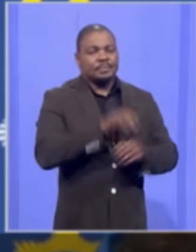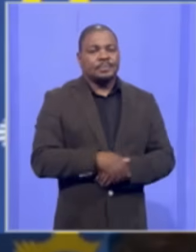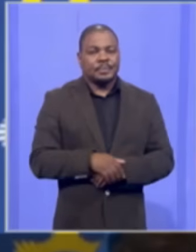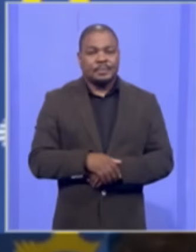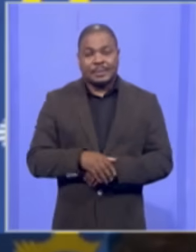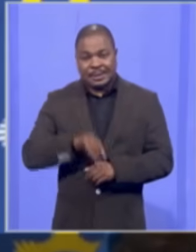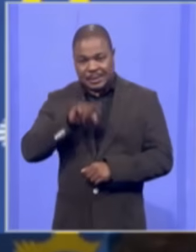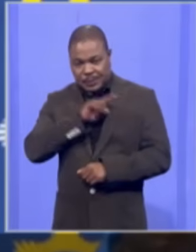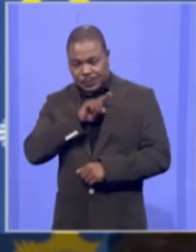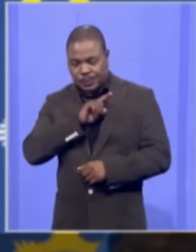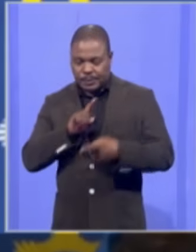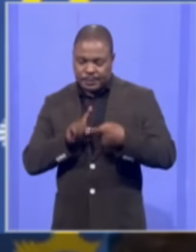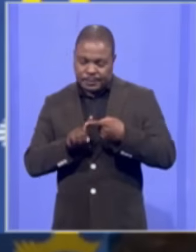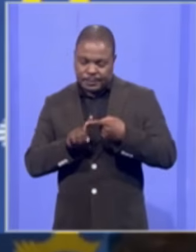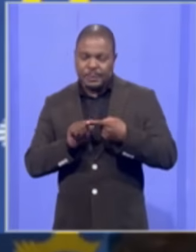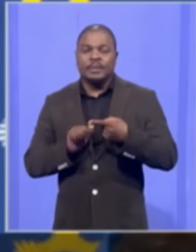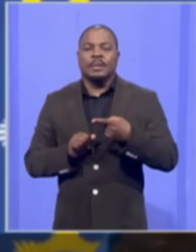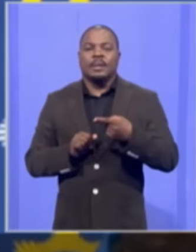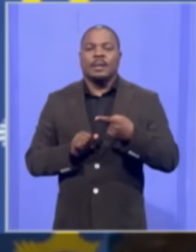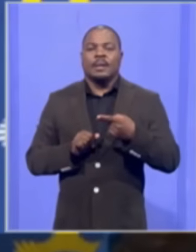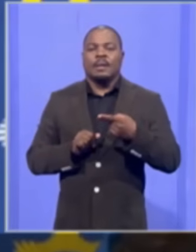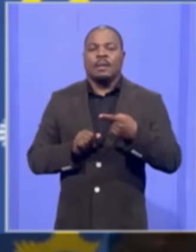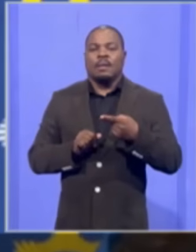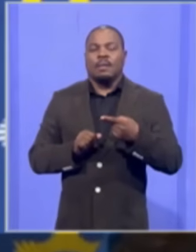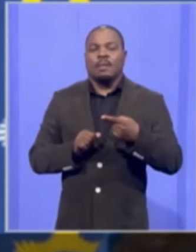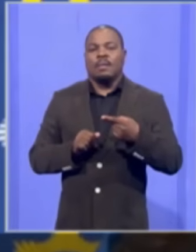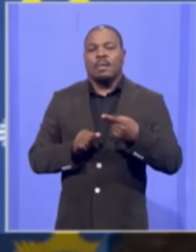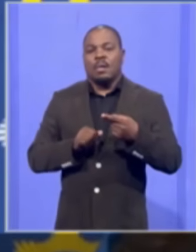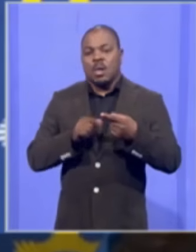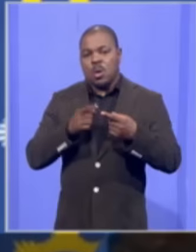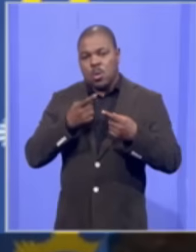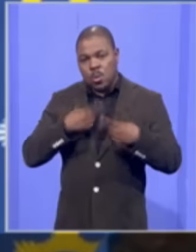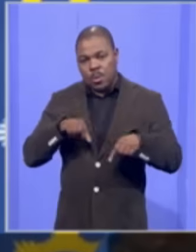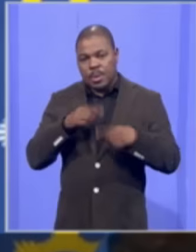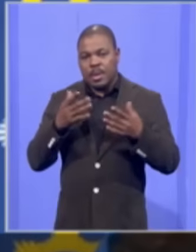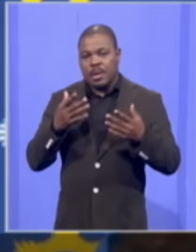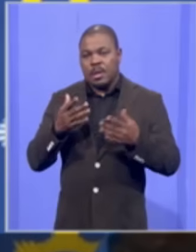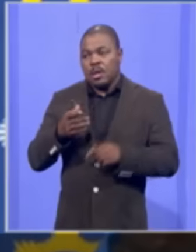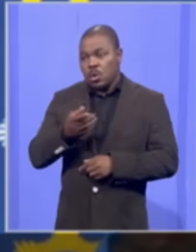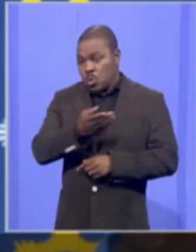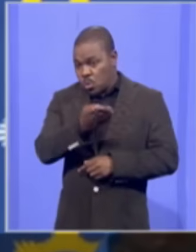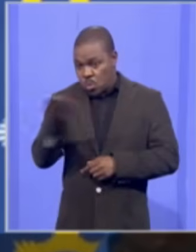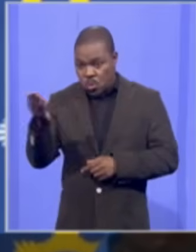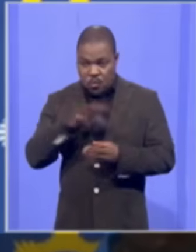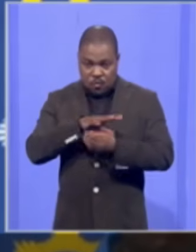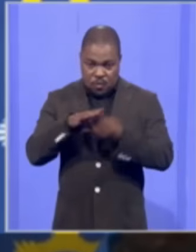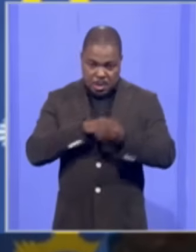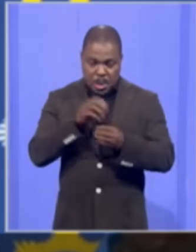So that is one that we are conveying to you as families.